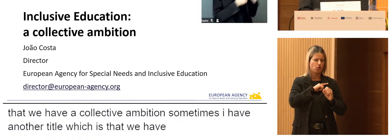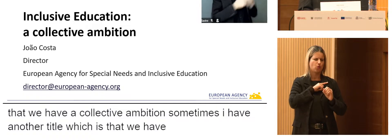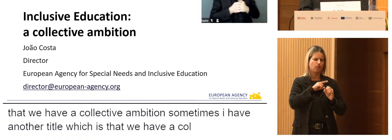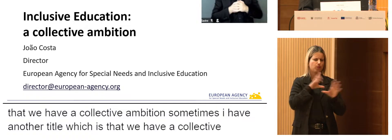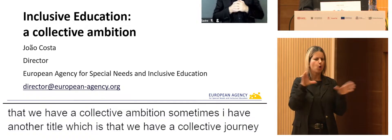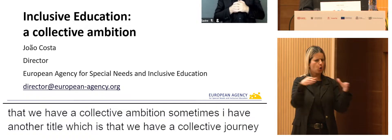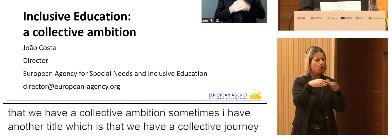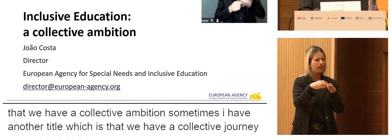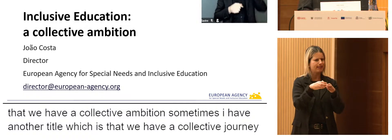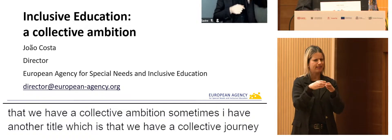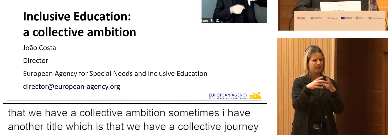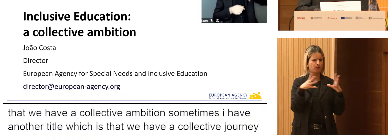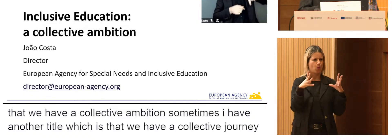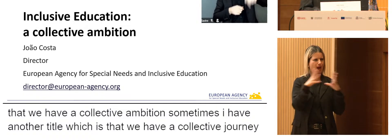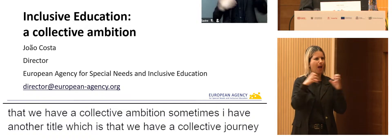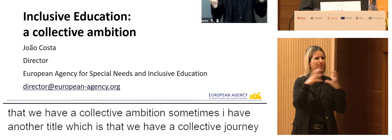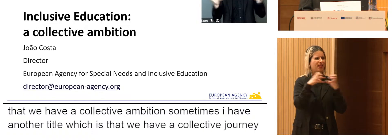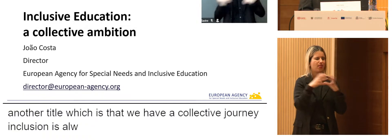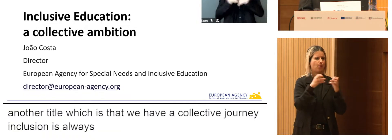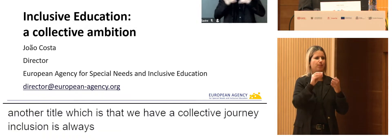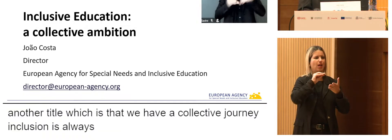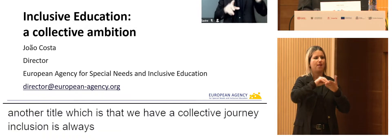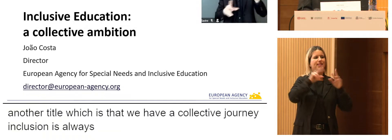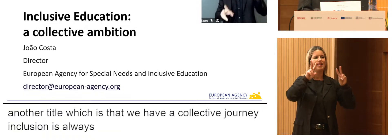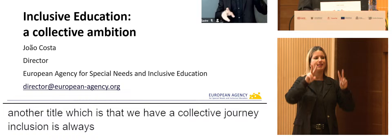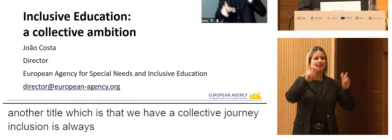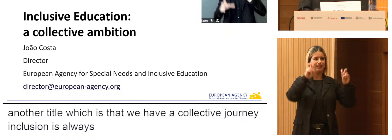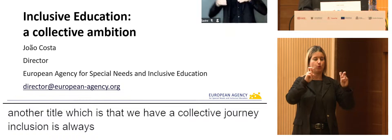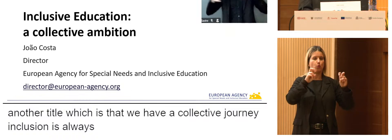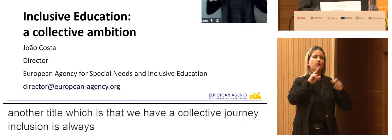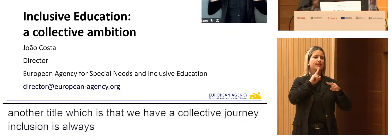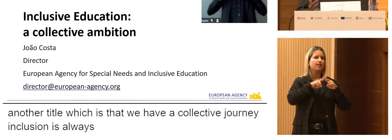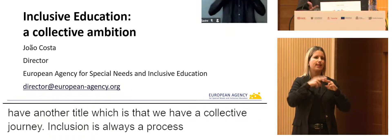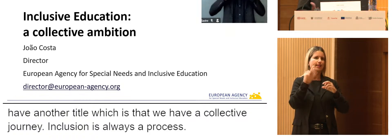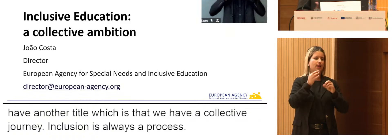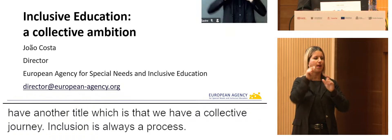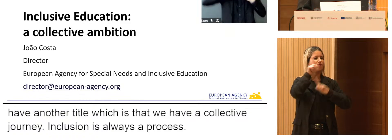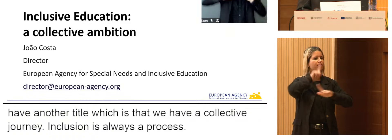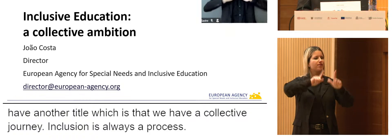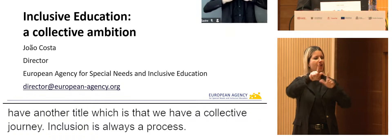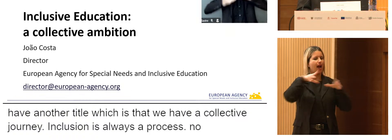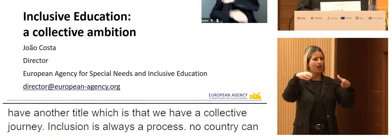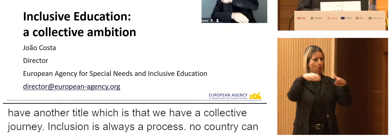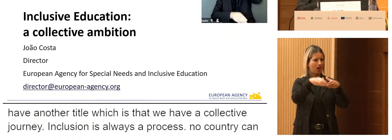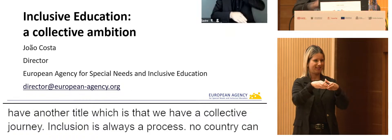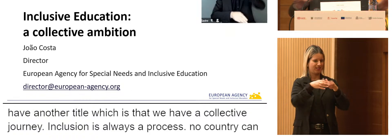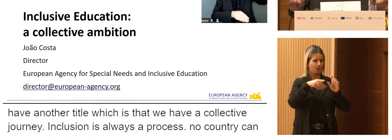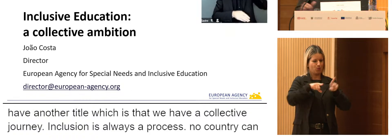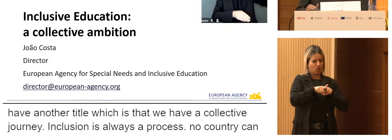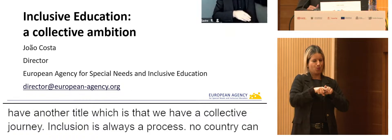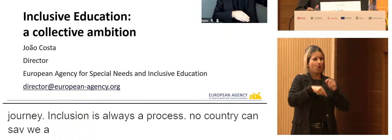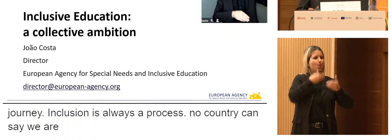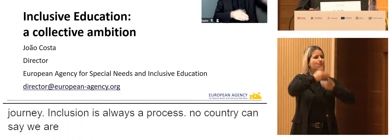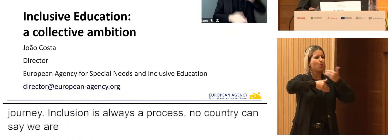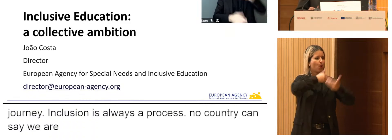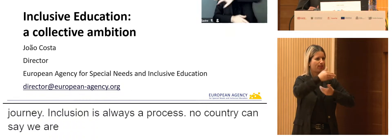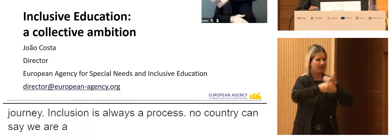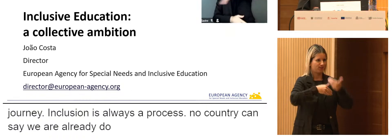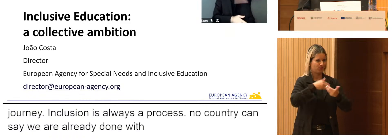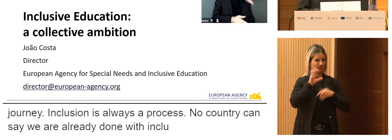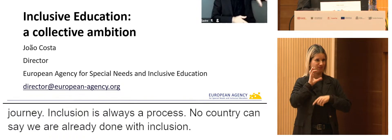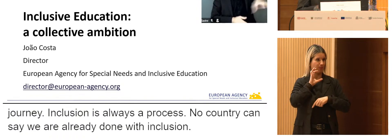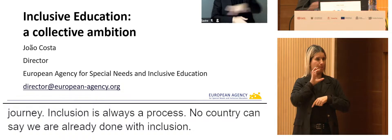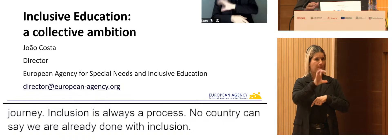journey. Inclusion is always a process. No country can say we are already done with